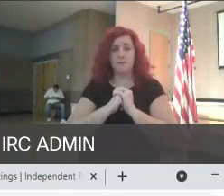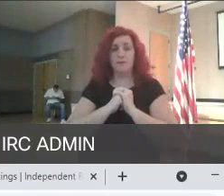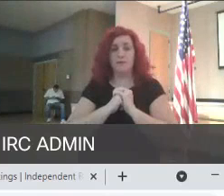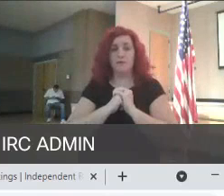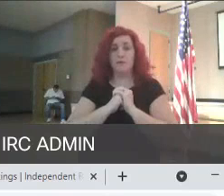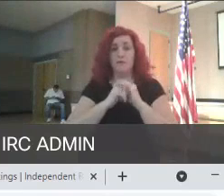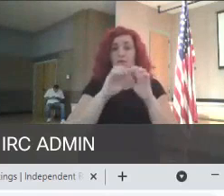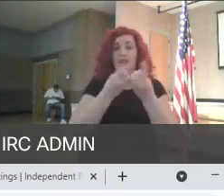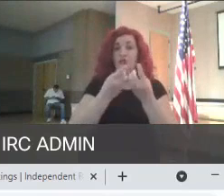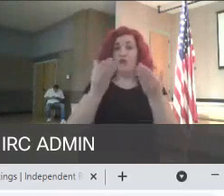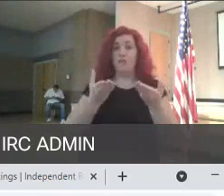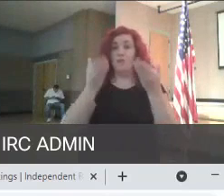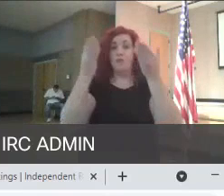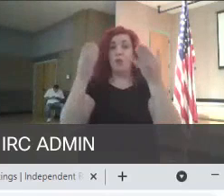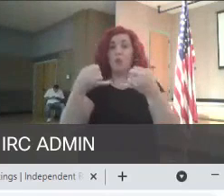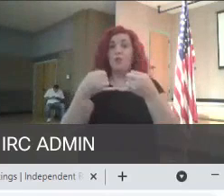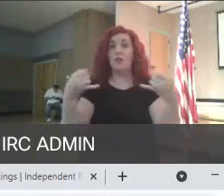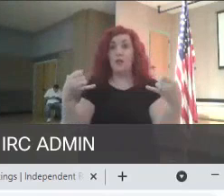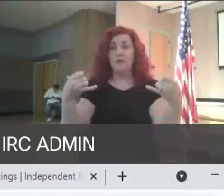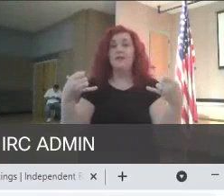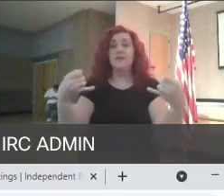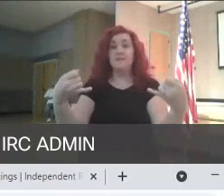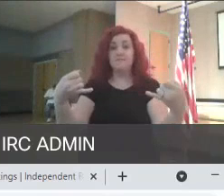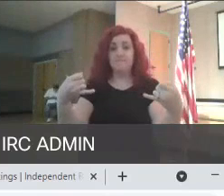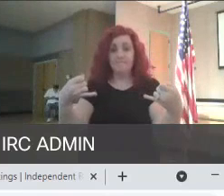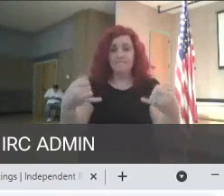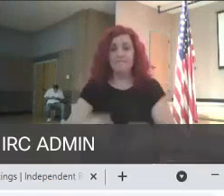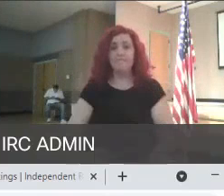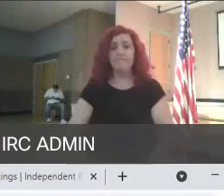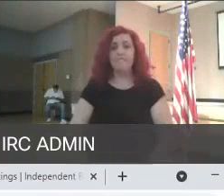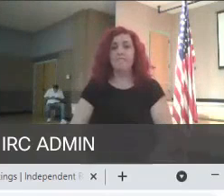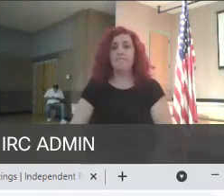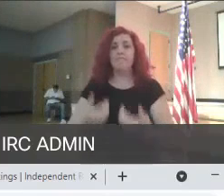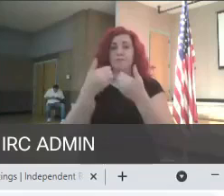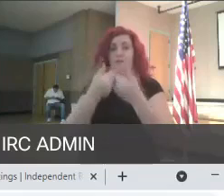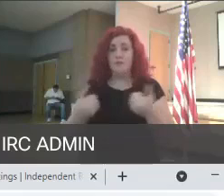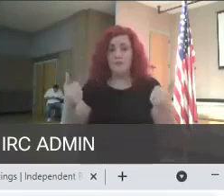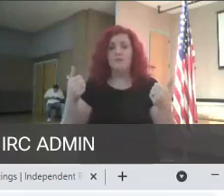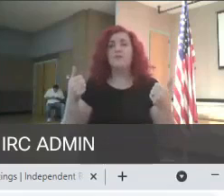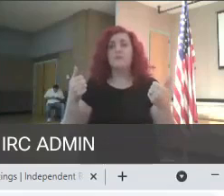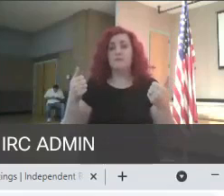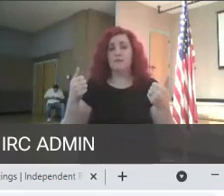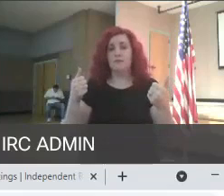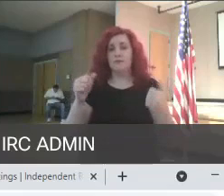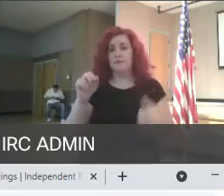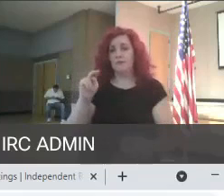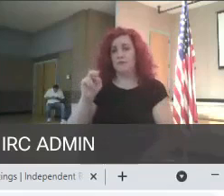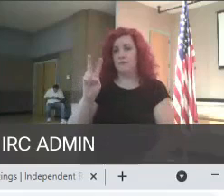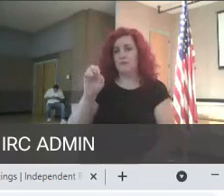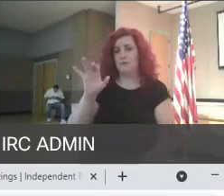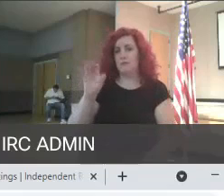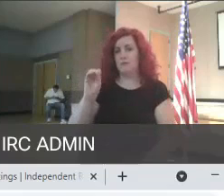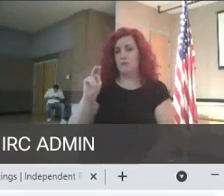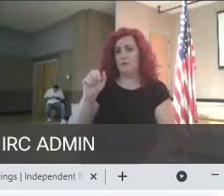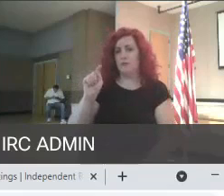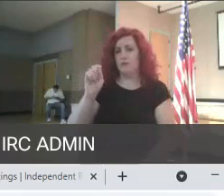districts, the proposed lines are dividing, separating the Navajo Nation. And I